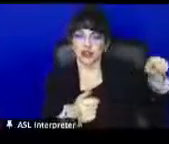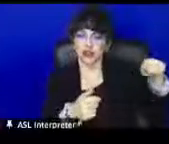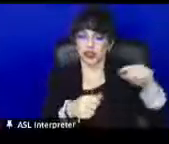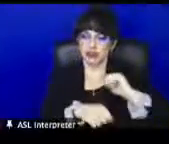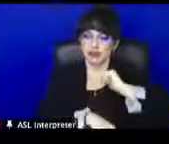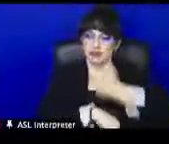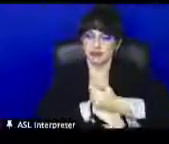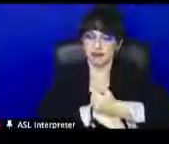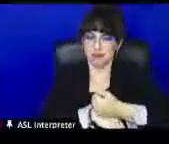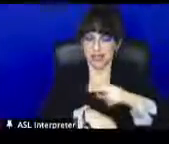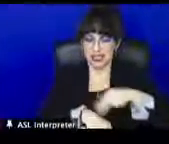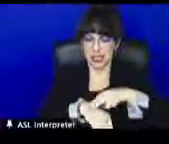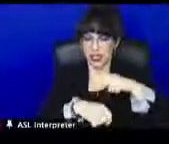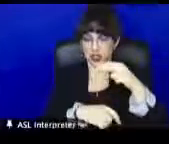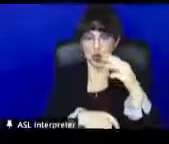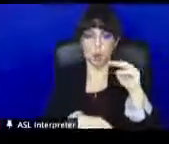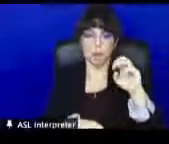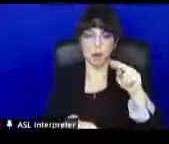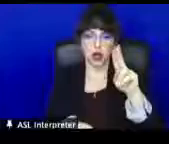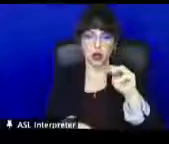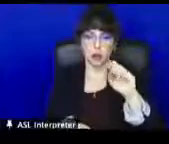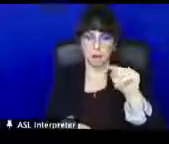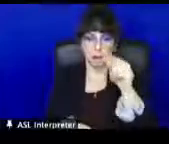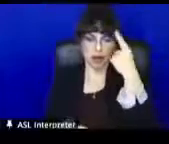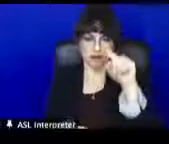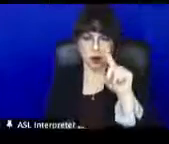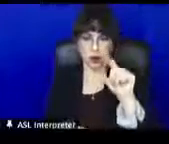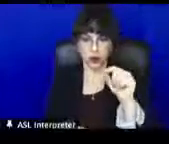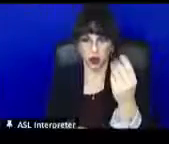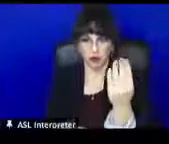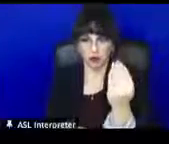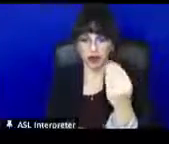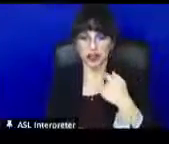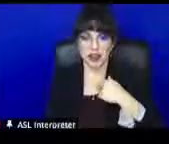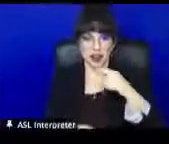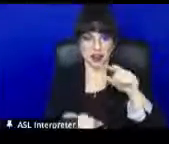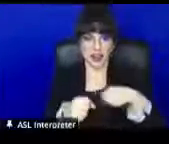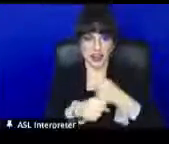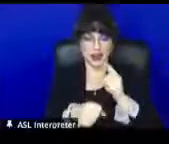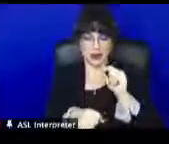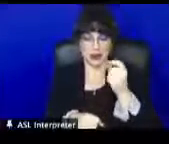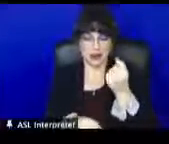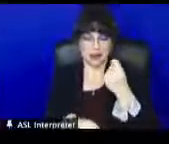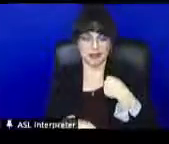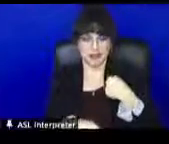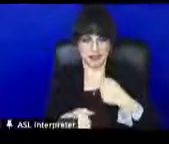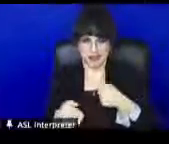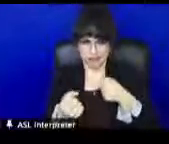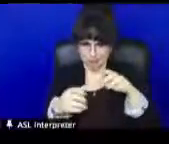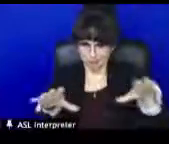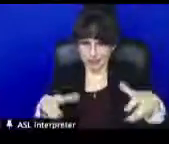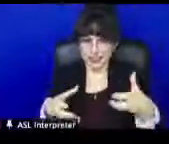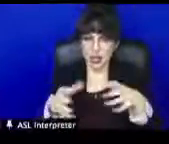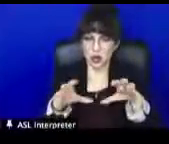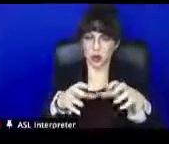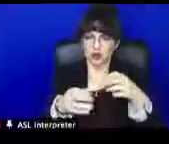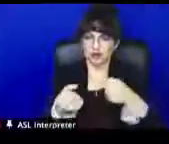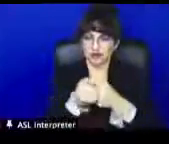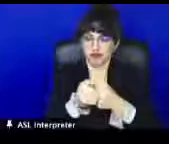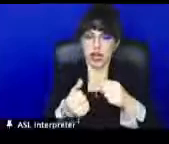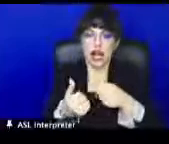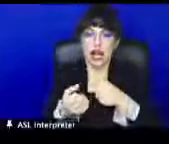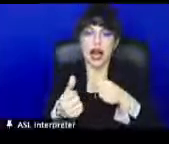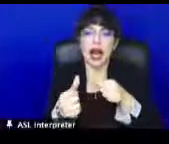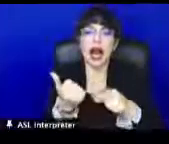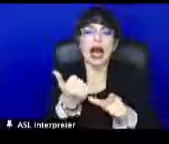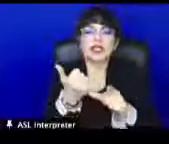Monument in 2014. In 2011, I headed up a group called Citizens for the San Gabriel Mountains, which made the case for to